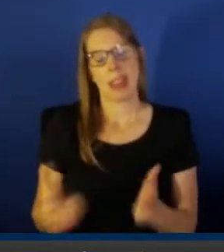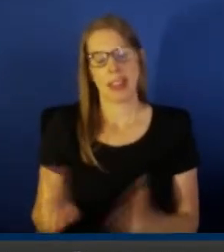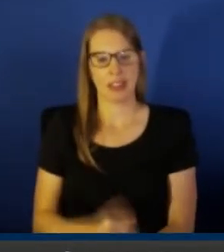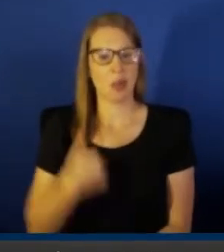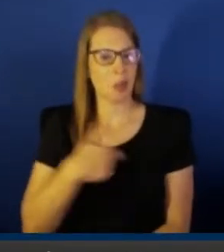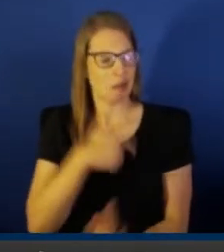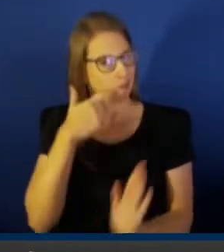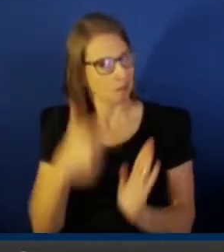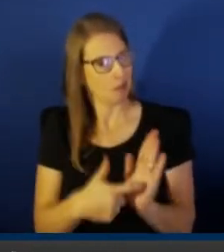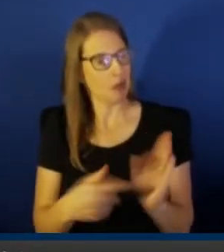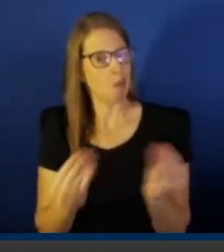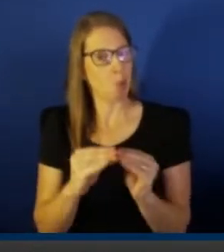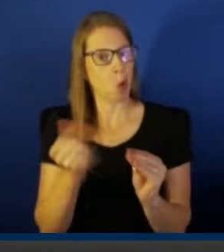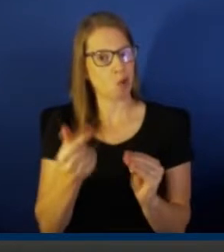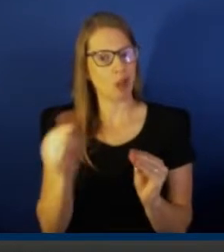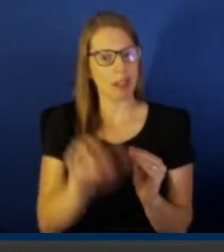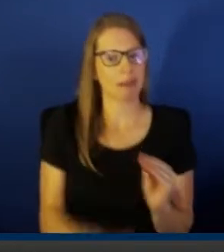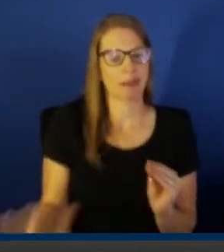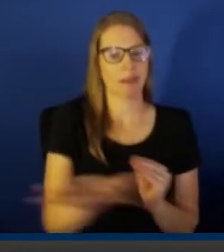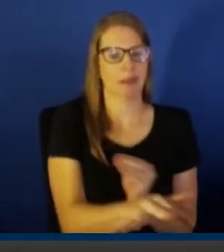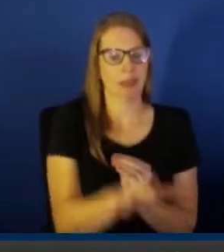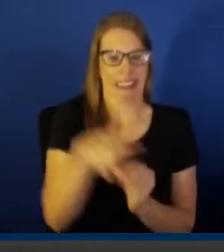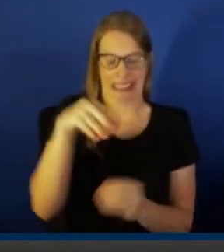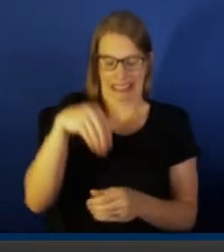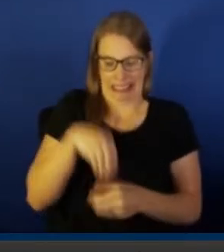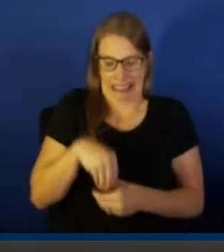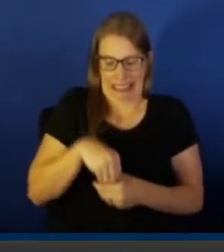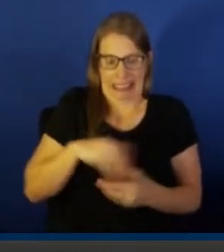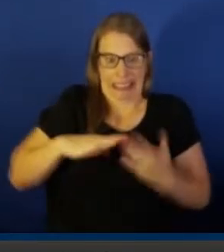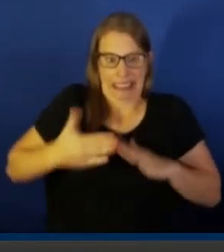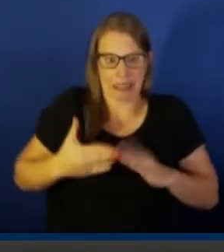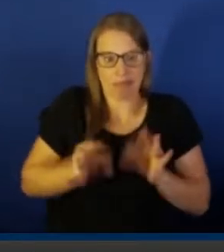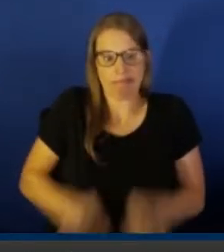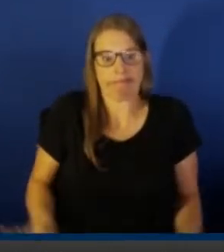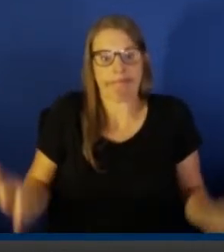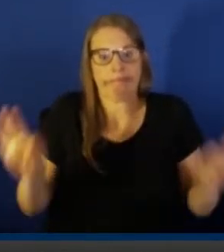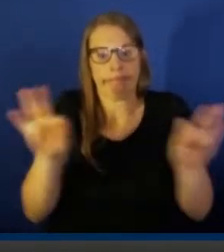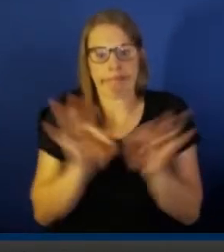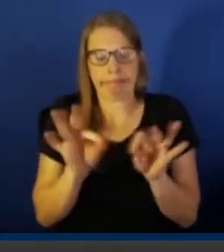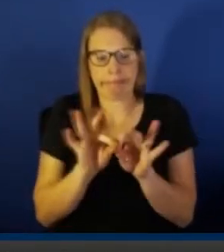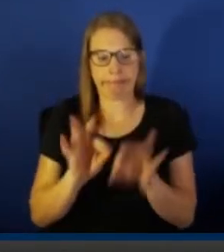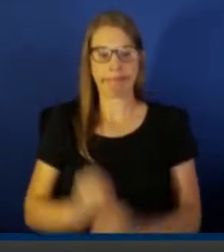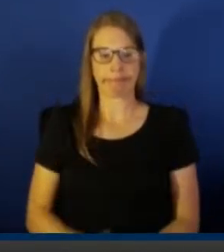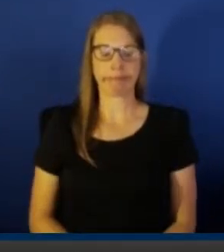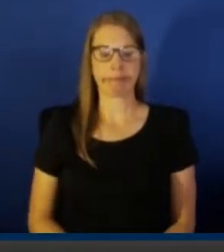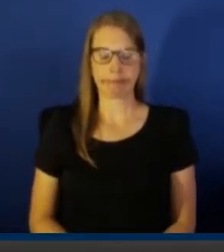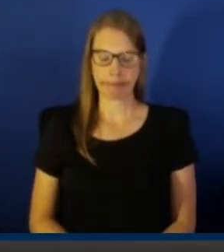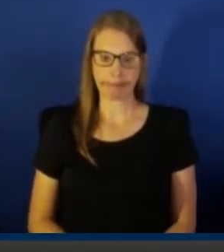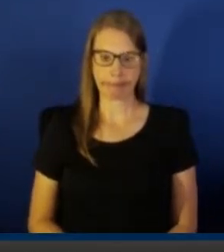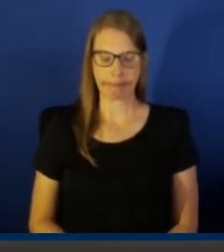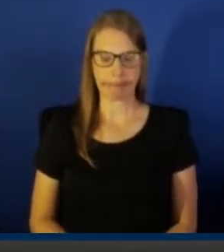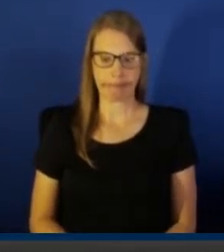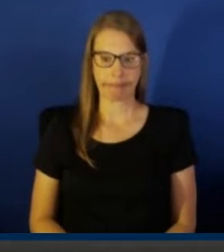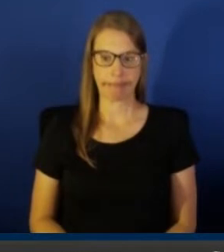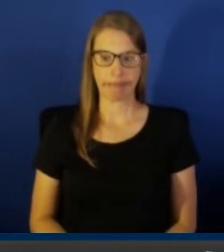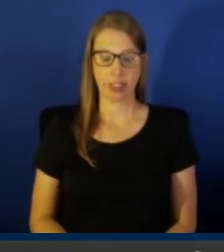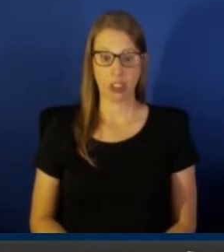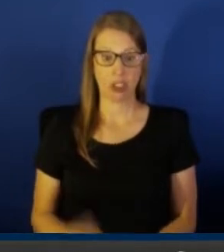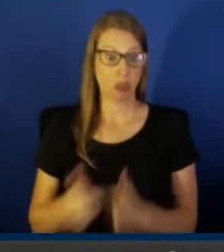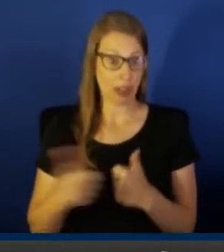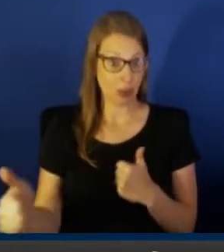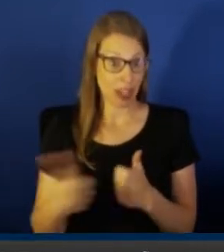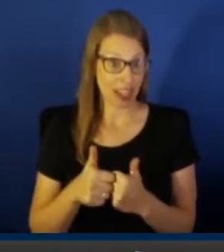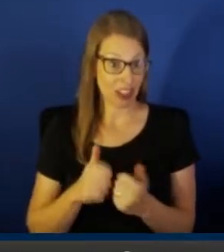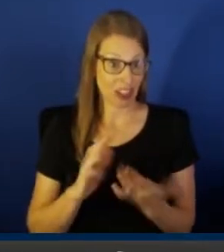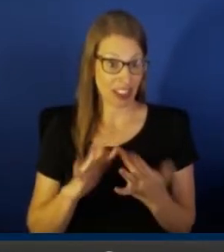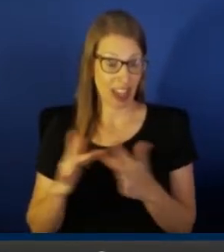recognize that more green spaces in the core of the city are a vital part of building out our not just our transportation network, but really a better